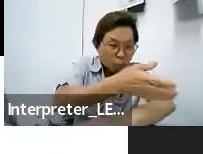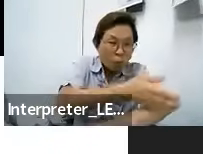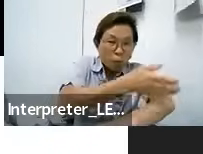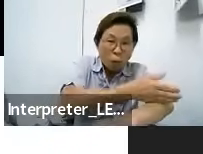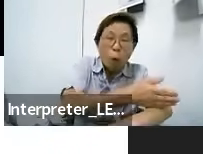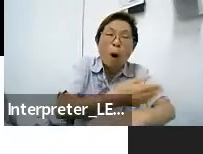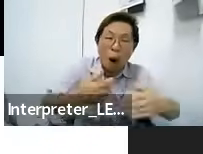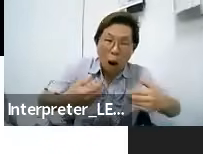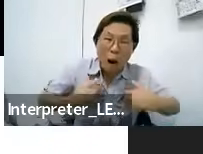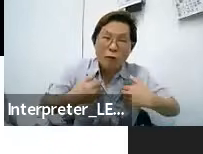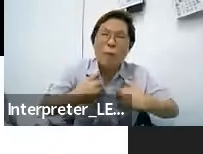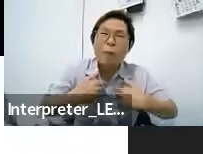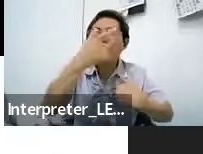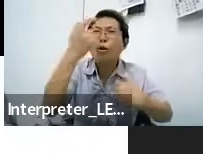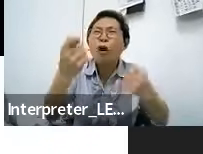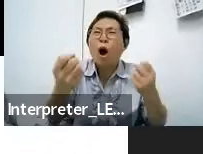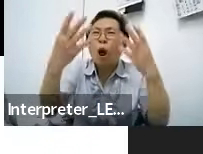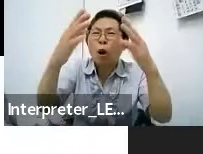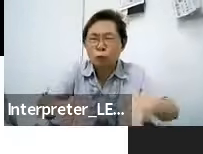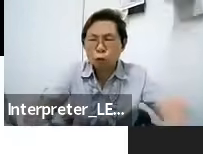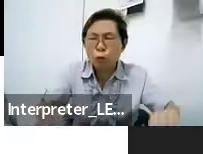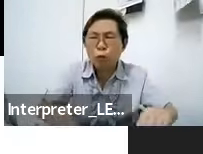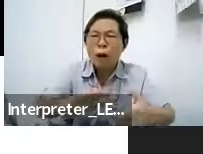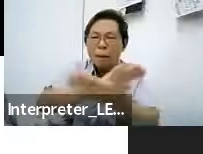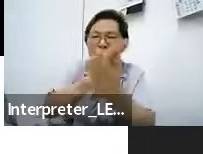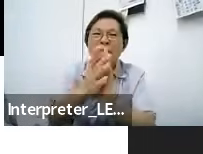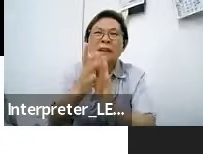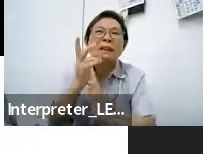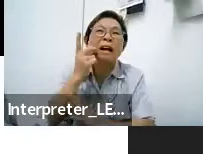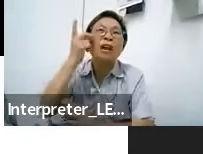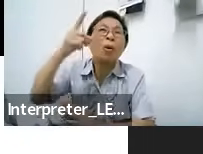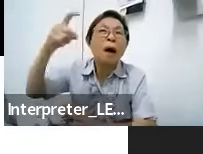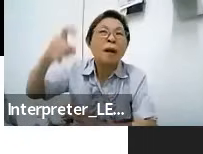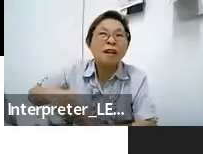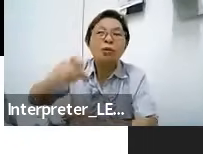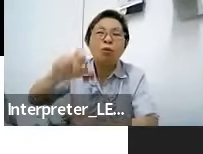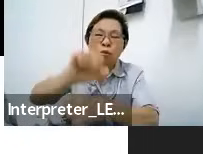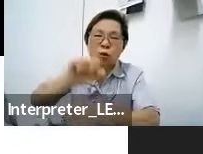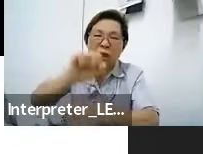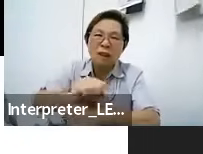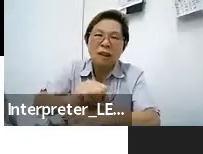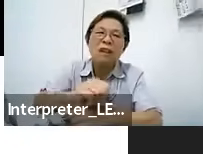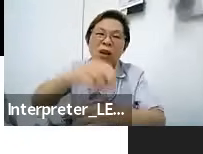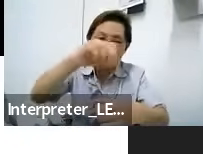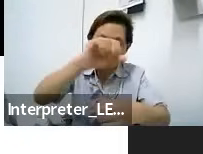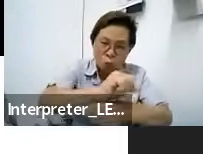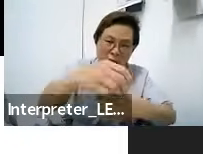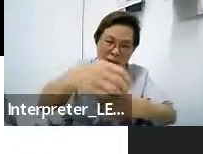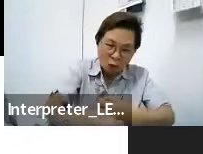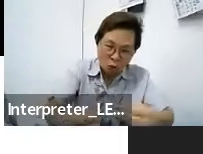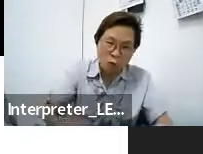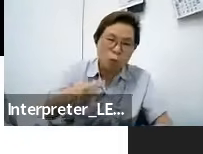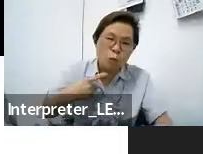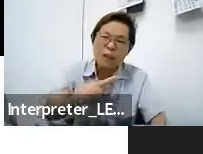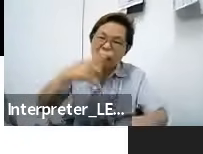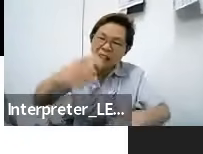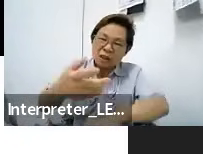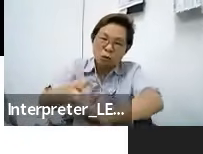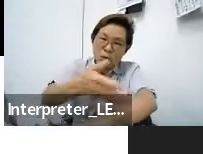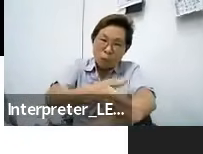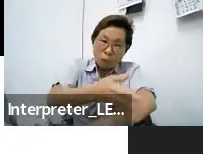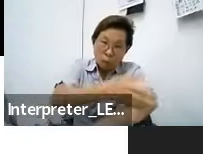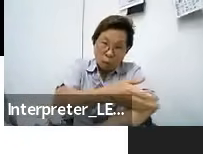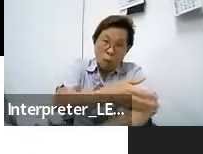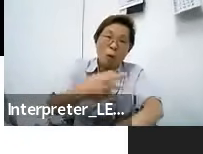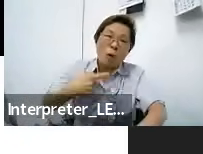a lot of our students end up as adults and they need to have work in workplace. So we need to improve that. And the other thing is we are also